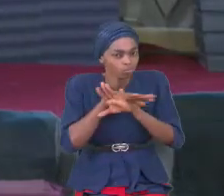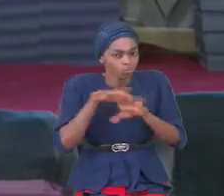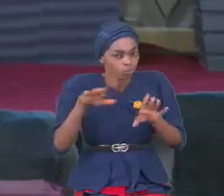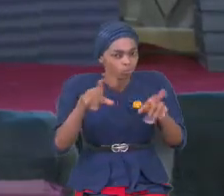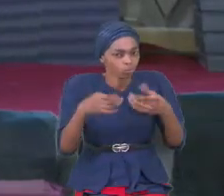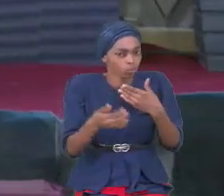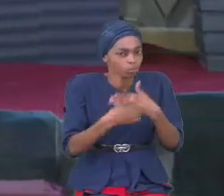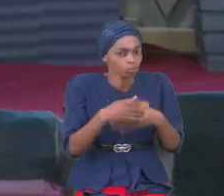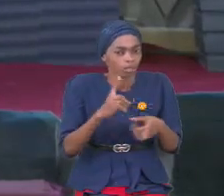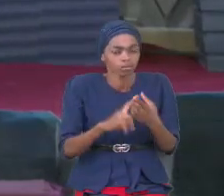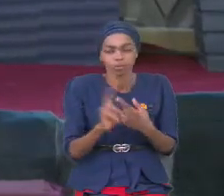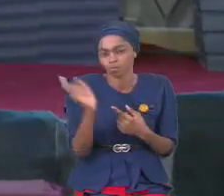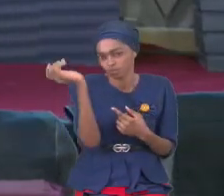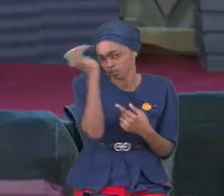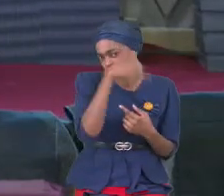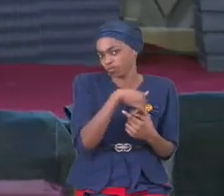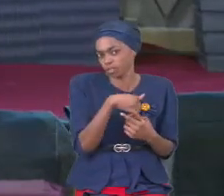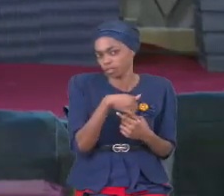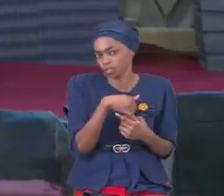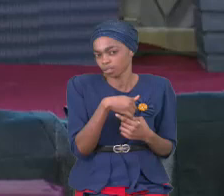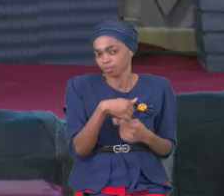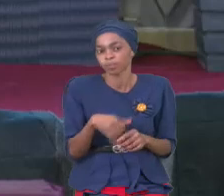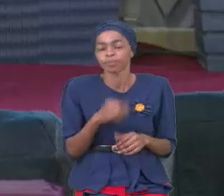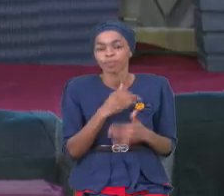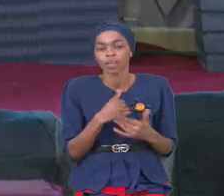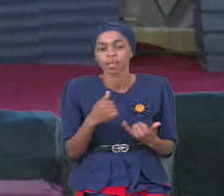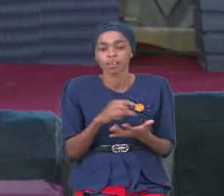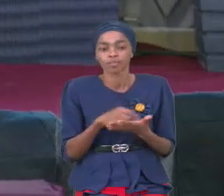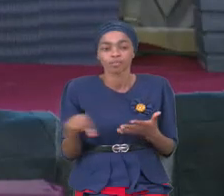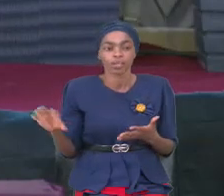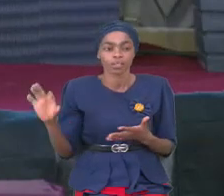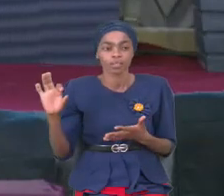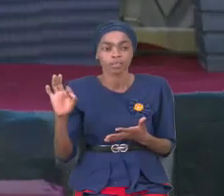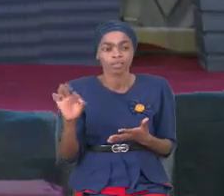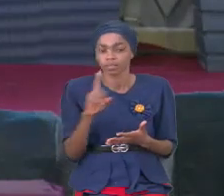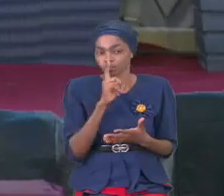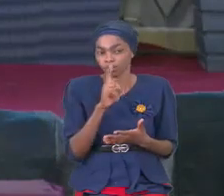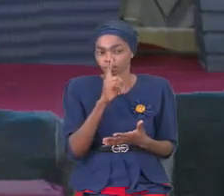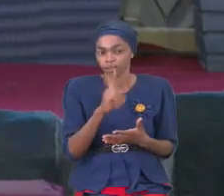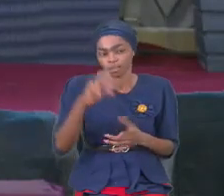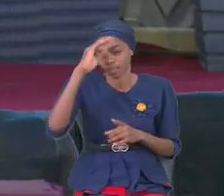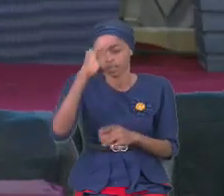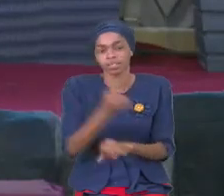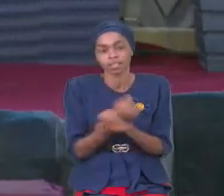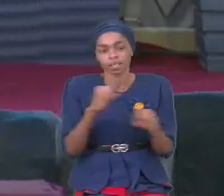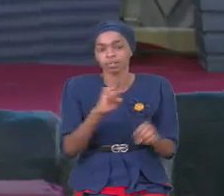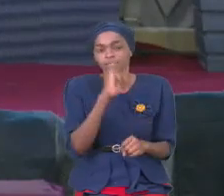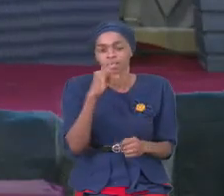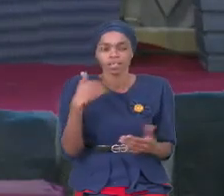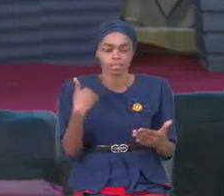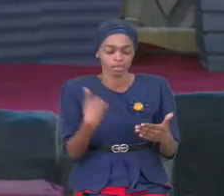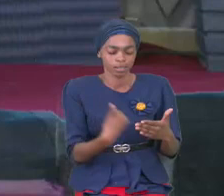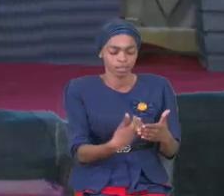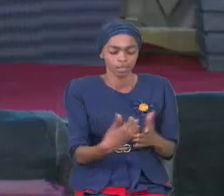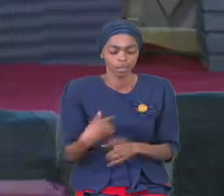9. In verse 9, surely his salvation is near them that fear him,